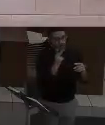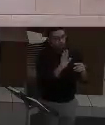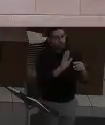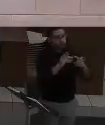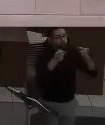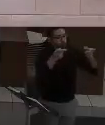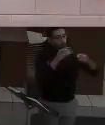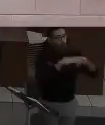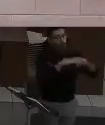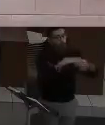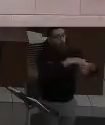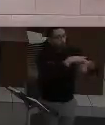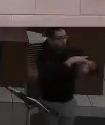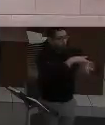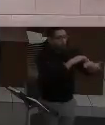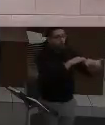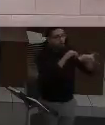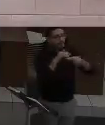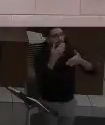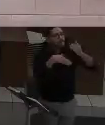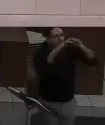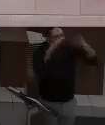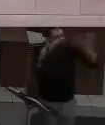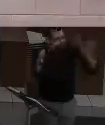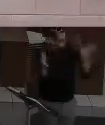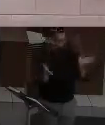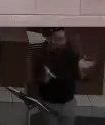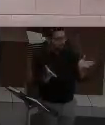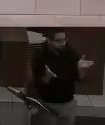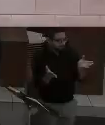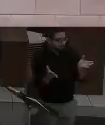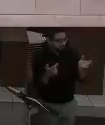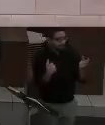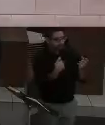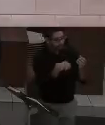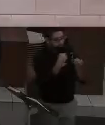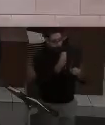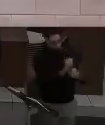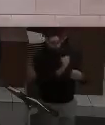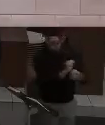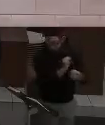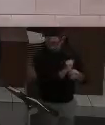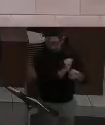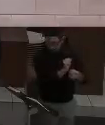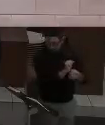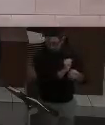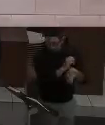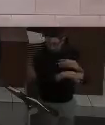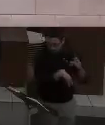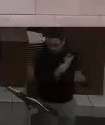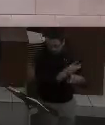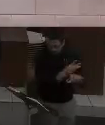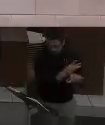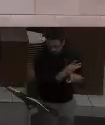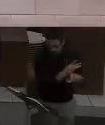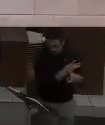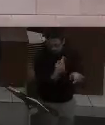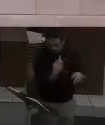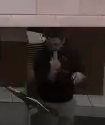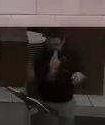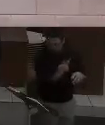is in heaven, as we work toward a world where everyone has enough, wars cease, and